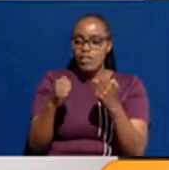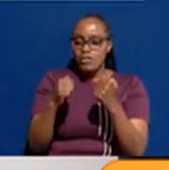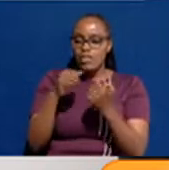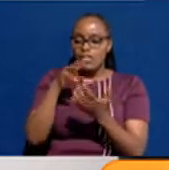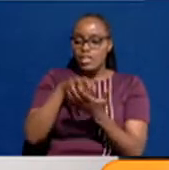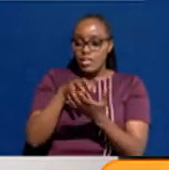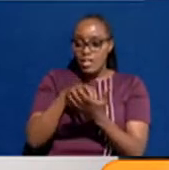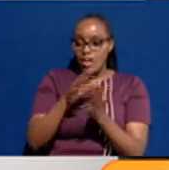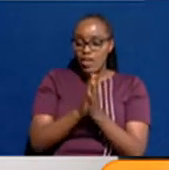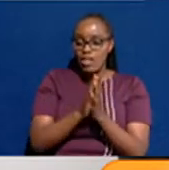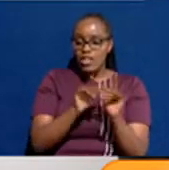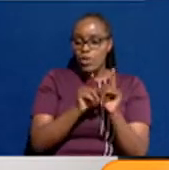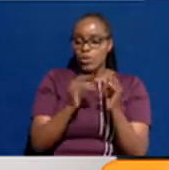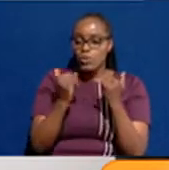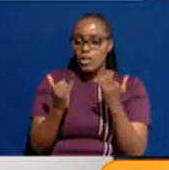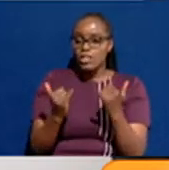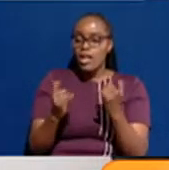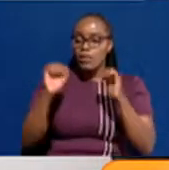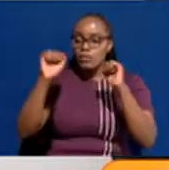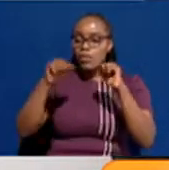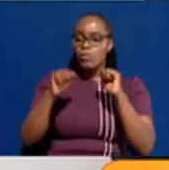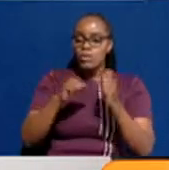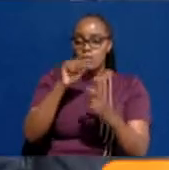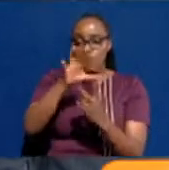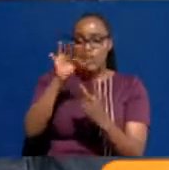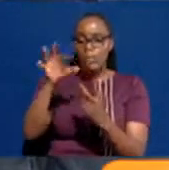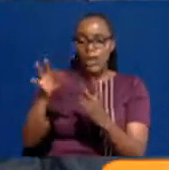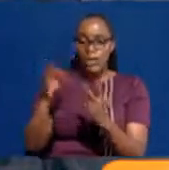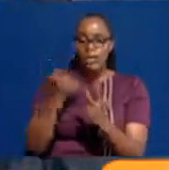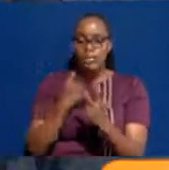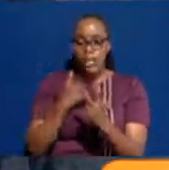what is needed right now as a priority.